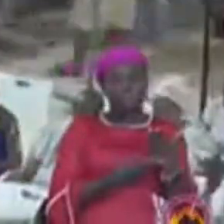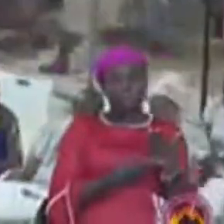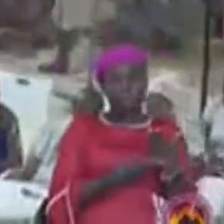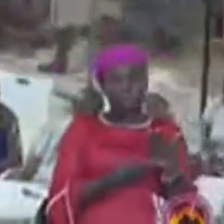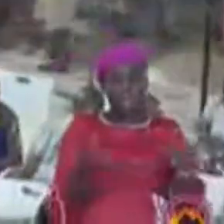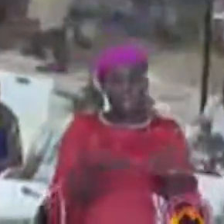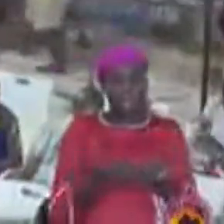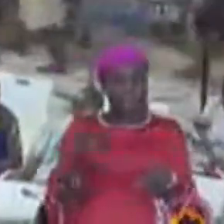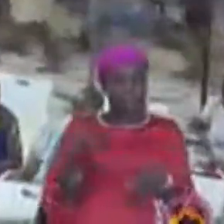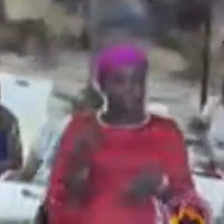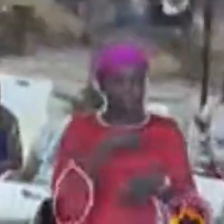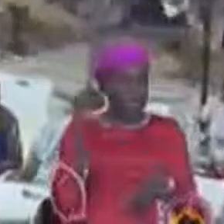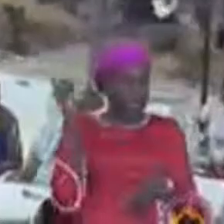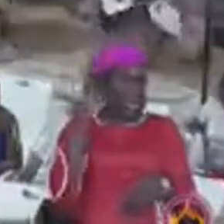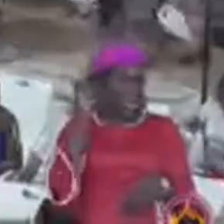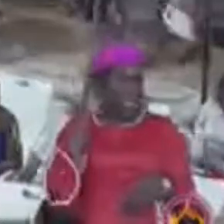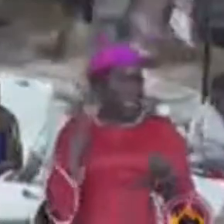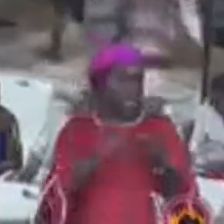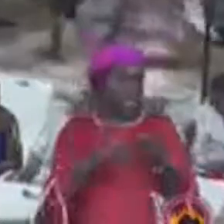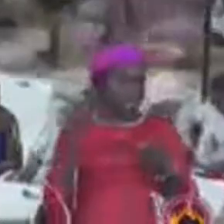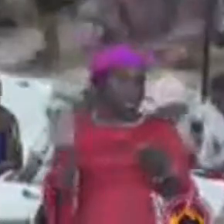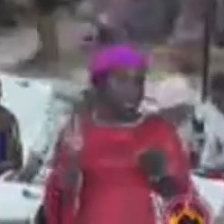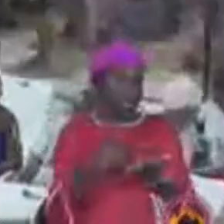while we listen to the mass